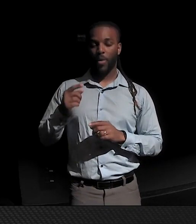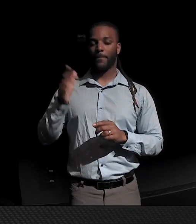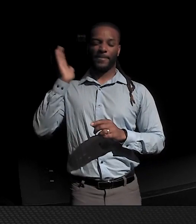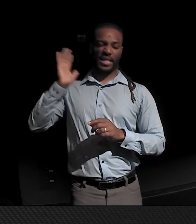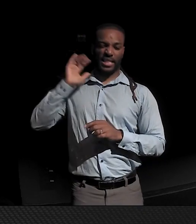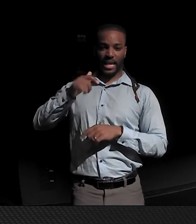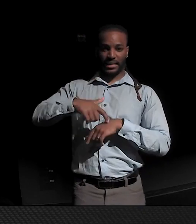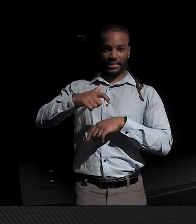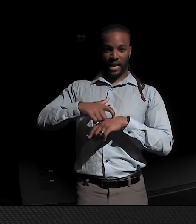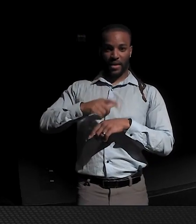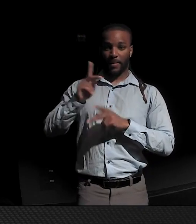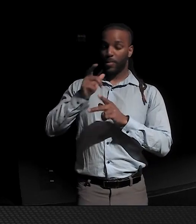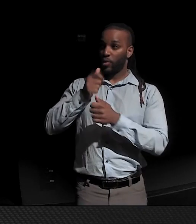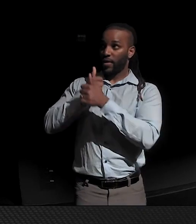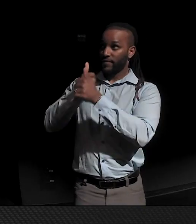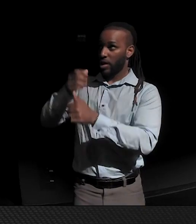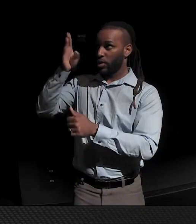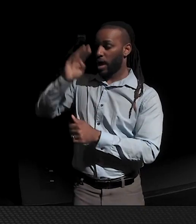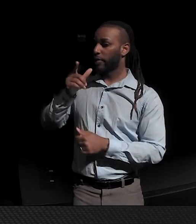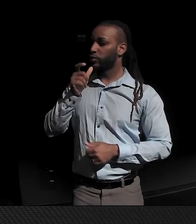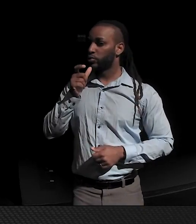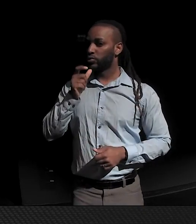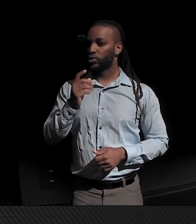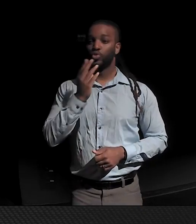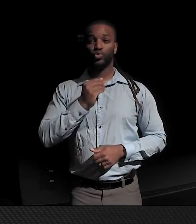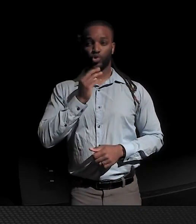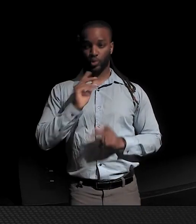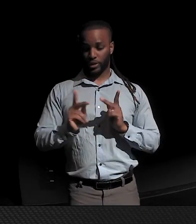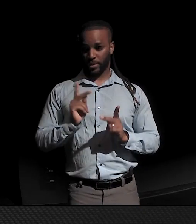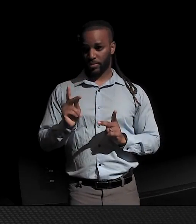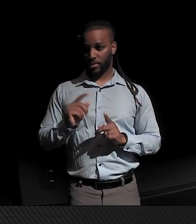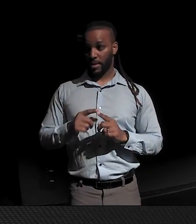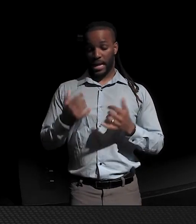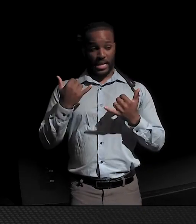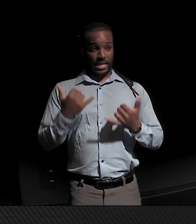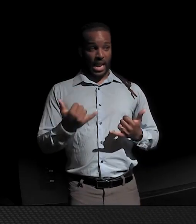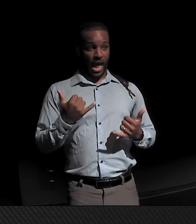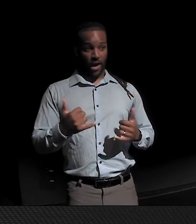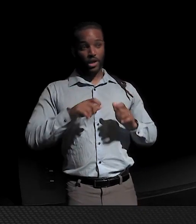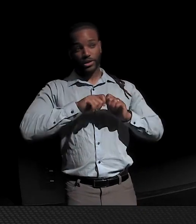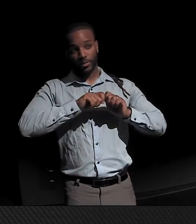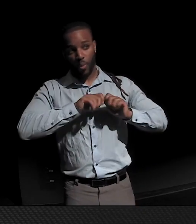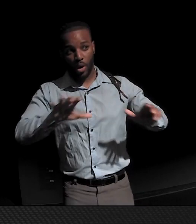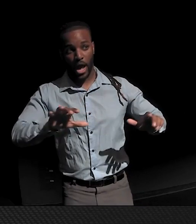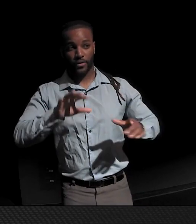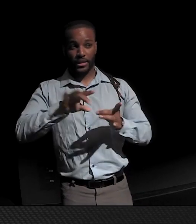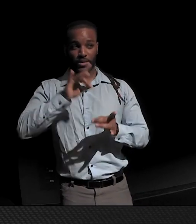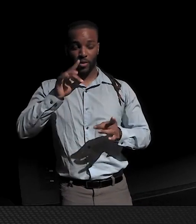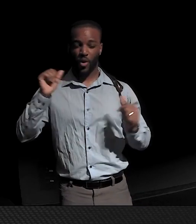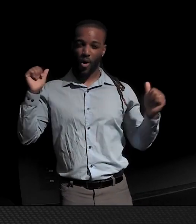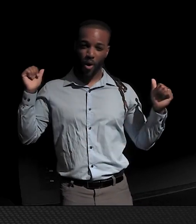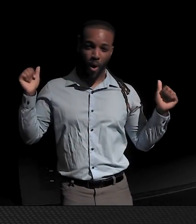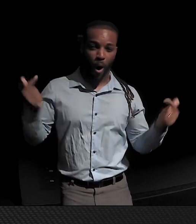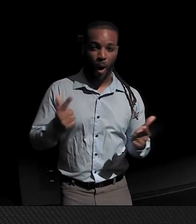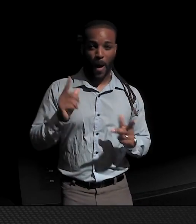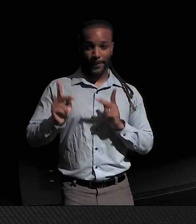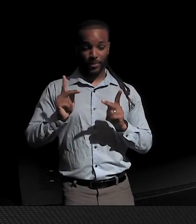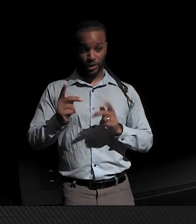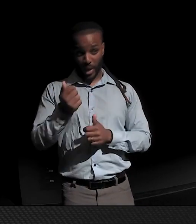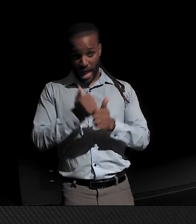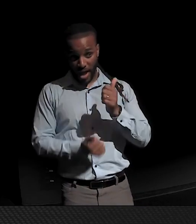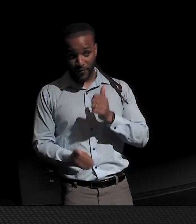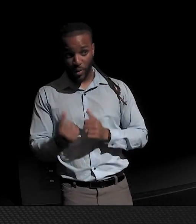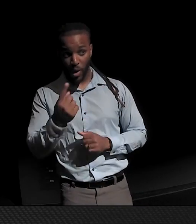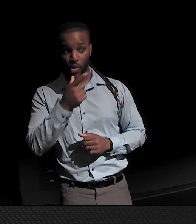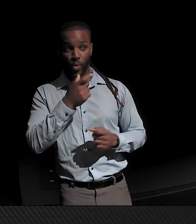God, he was the God of the Jewish people. And so up at now, he's poured out his Spirit on all people. So everybody who